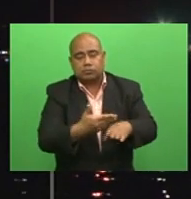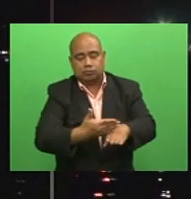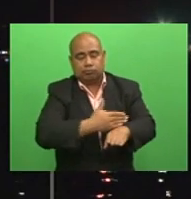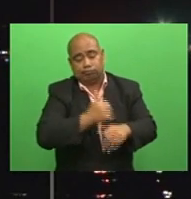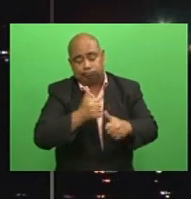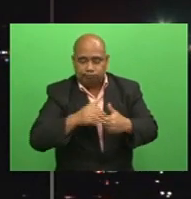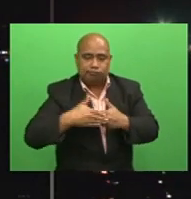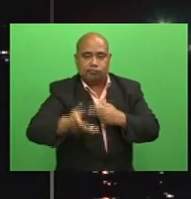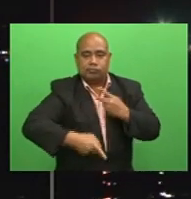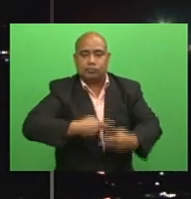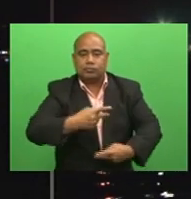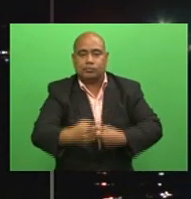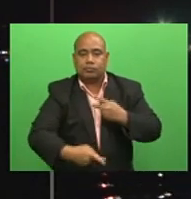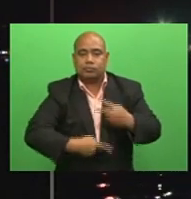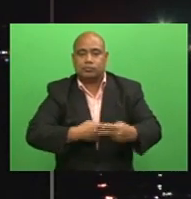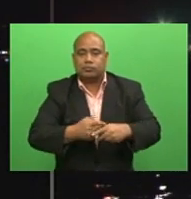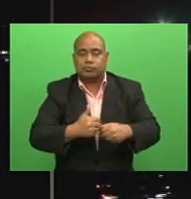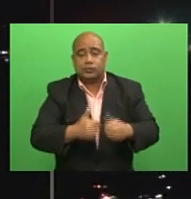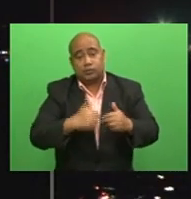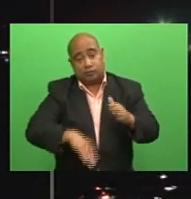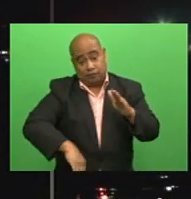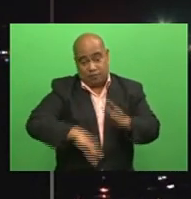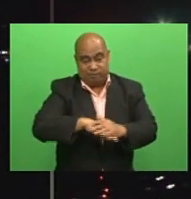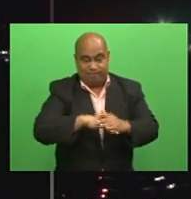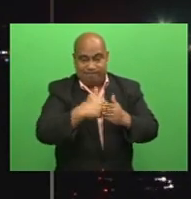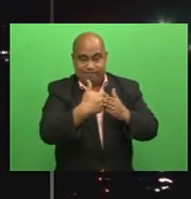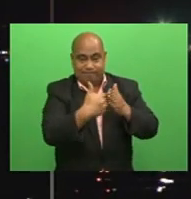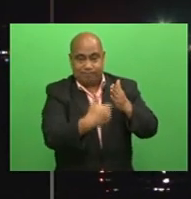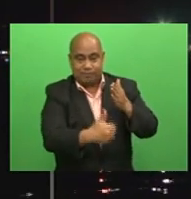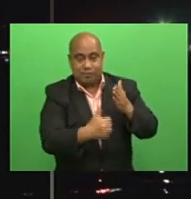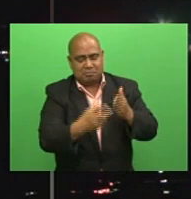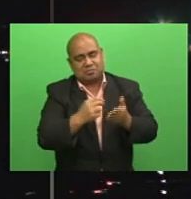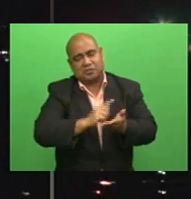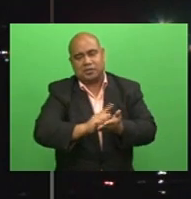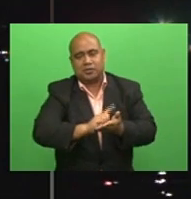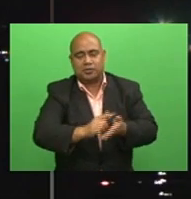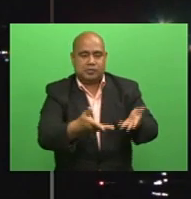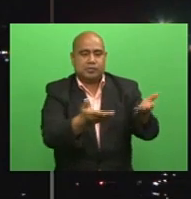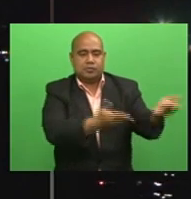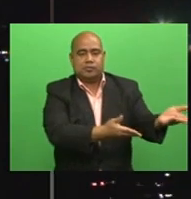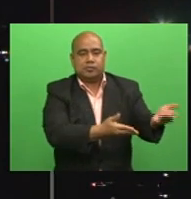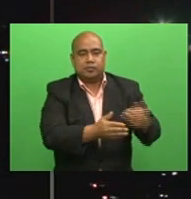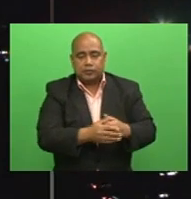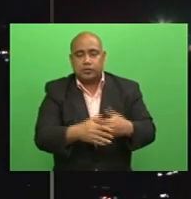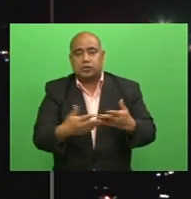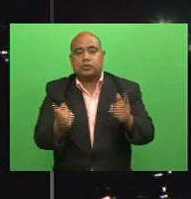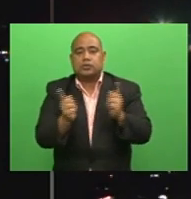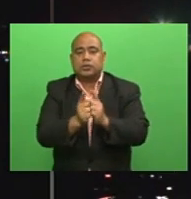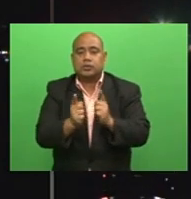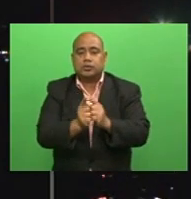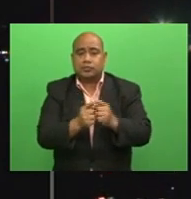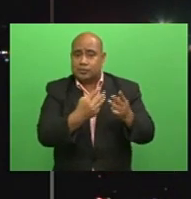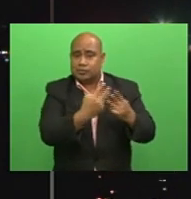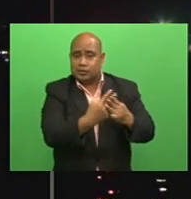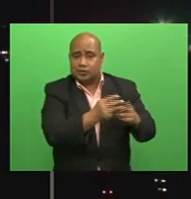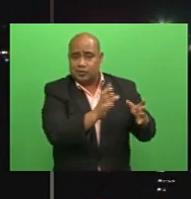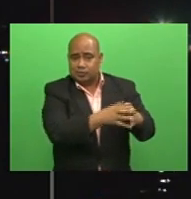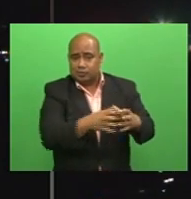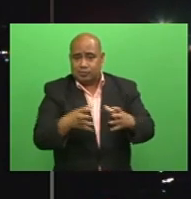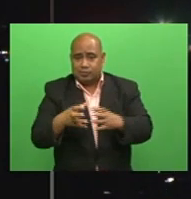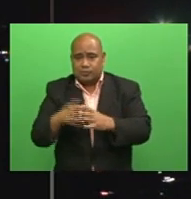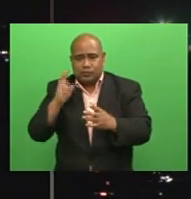of appointees later on, but first, Koroi Tandolala reports on the meeting between the suspended SEDELPA and the Registrar.